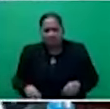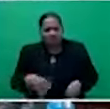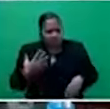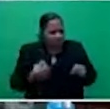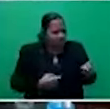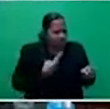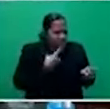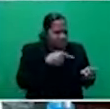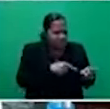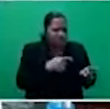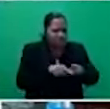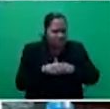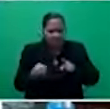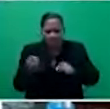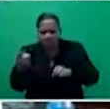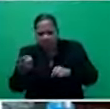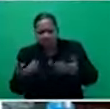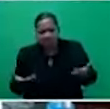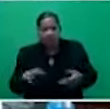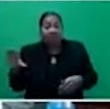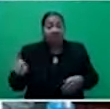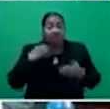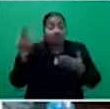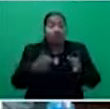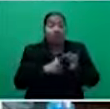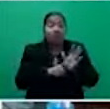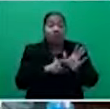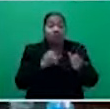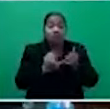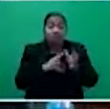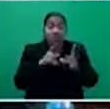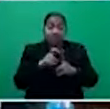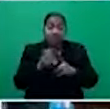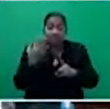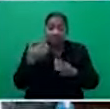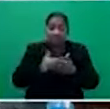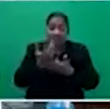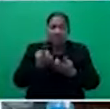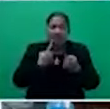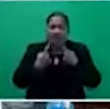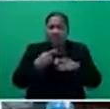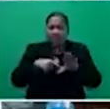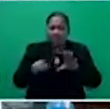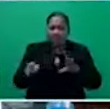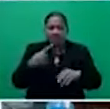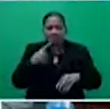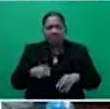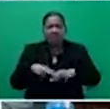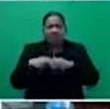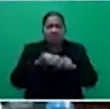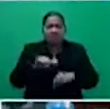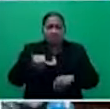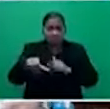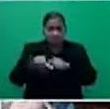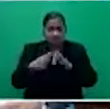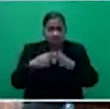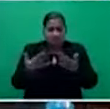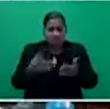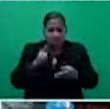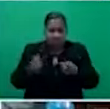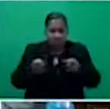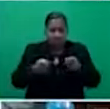it means this. Right from Honourable Prasad the other day making comment outside saying, oh, because Fiji Airways is now going to manage AFL,